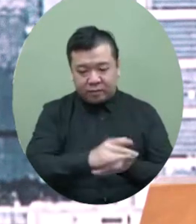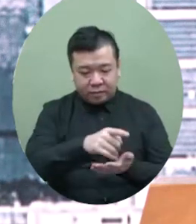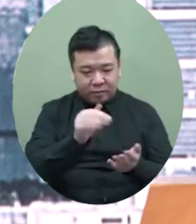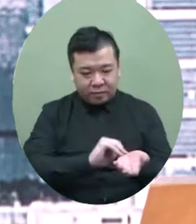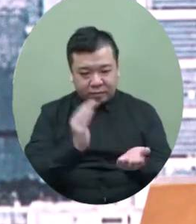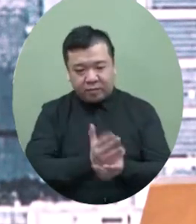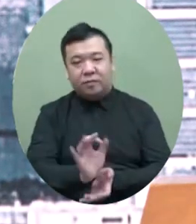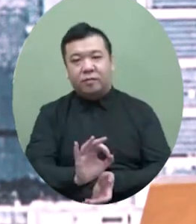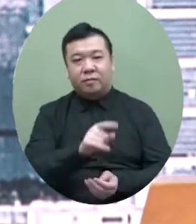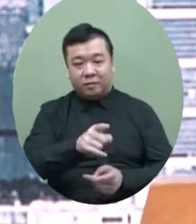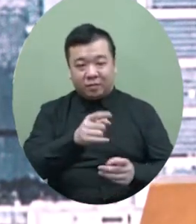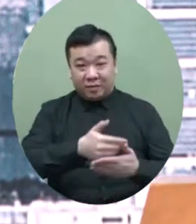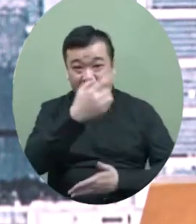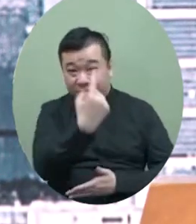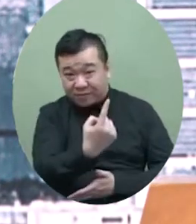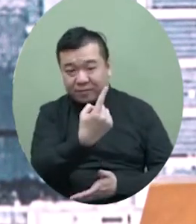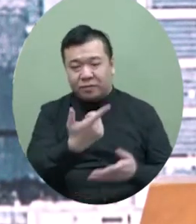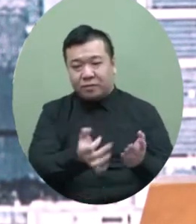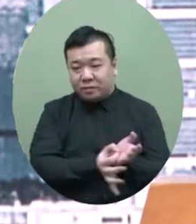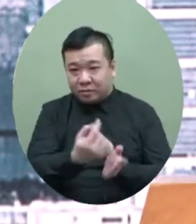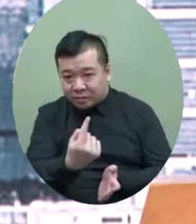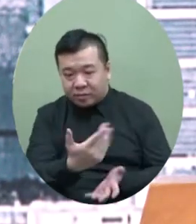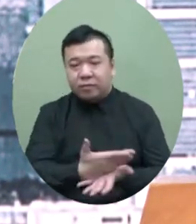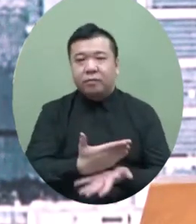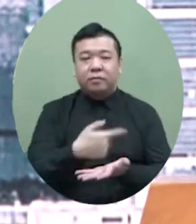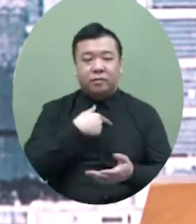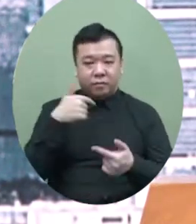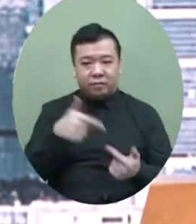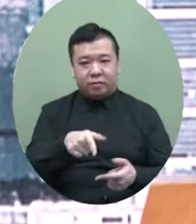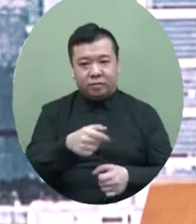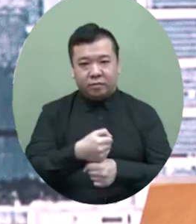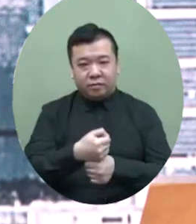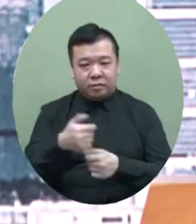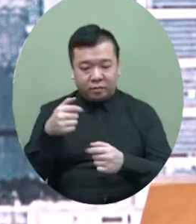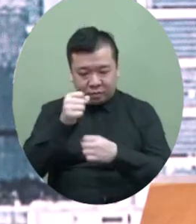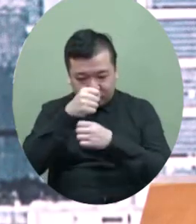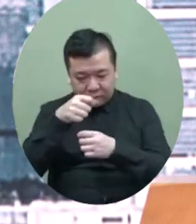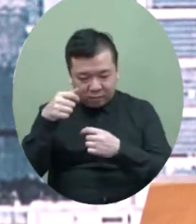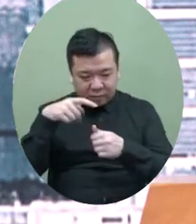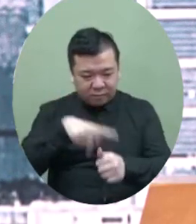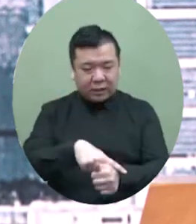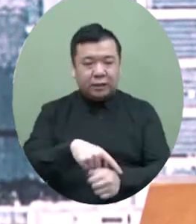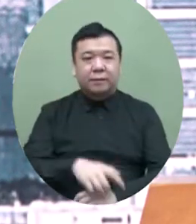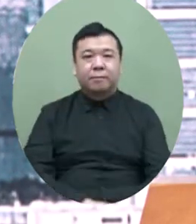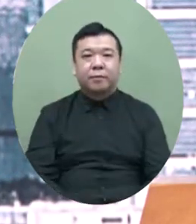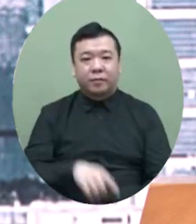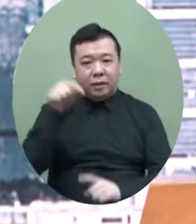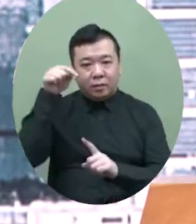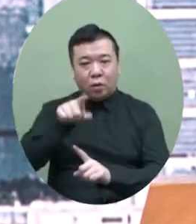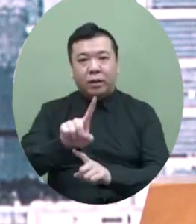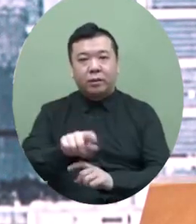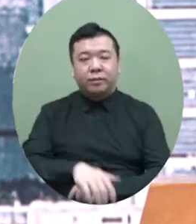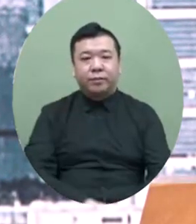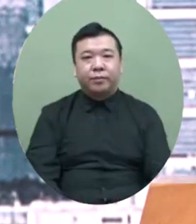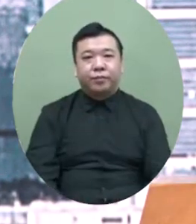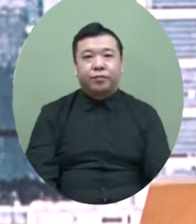will continue to do this type of compulsory testing in order to identify any remaining